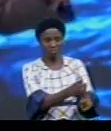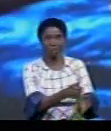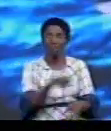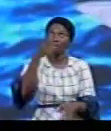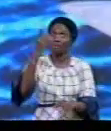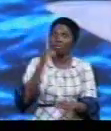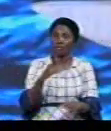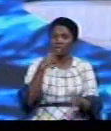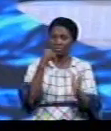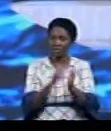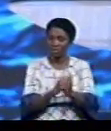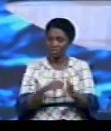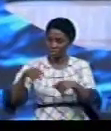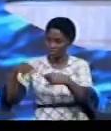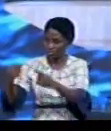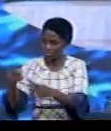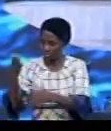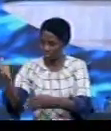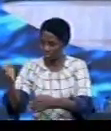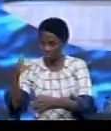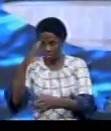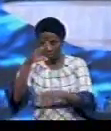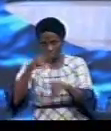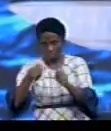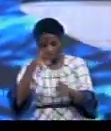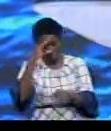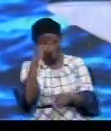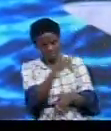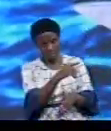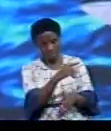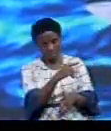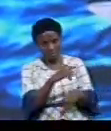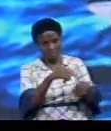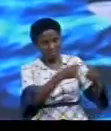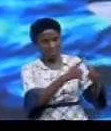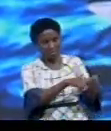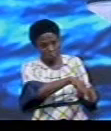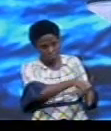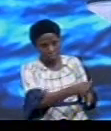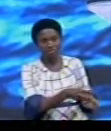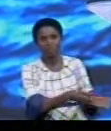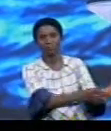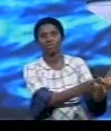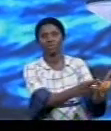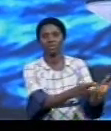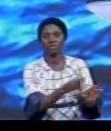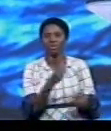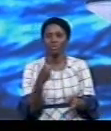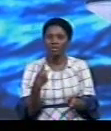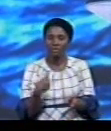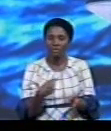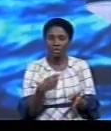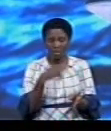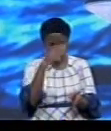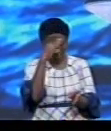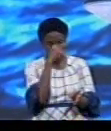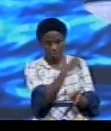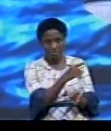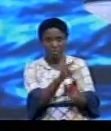He went the other direction. His will was opposed to the will of